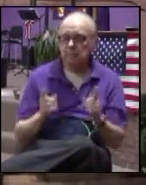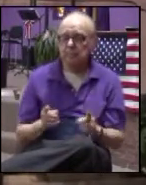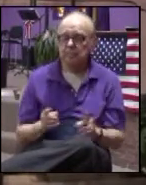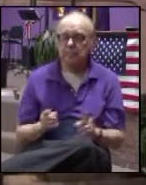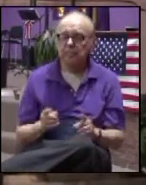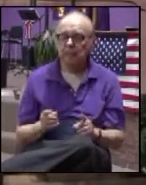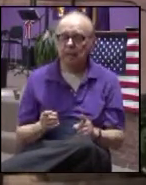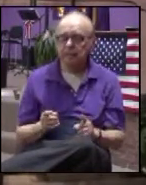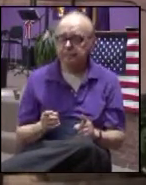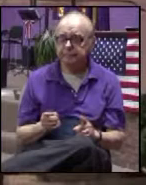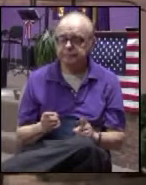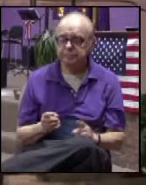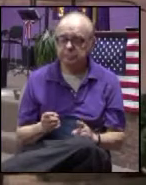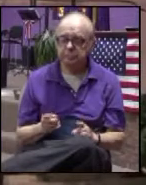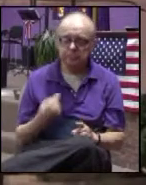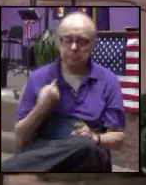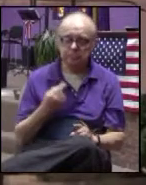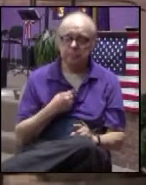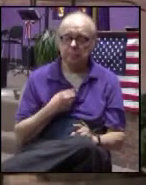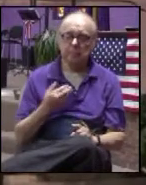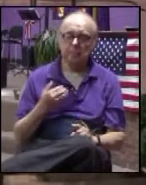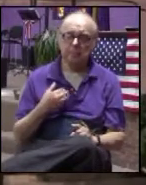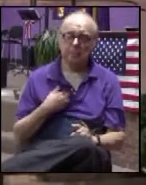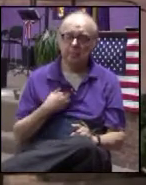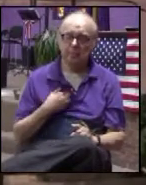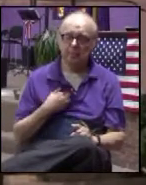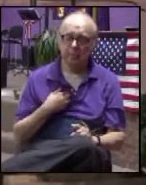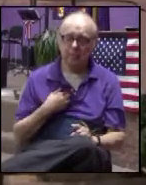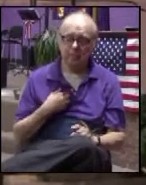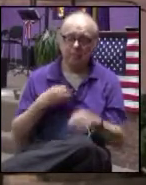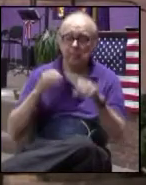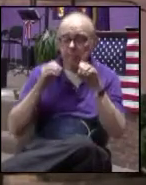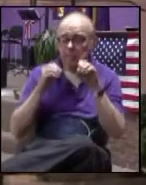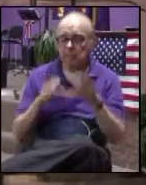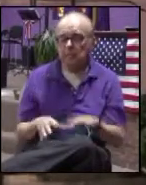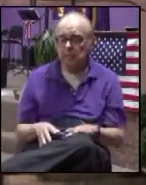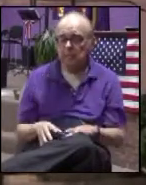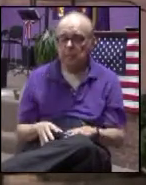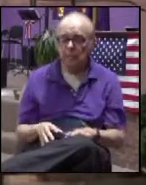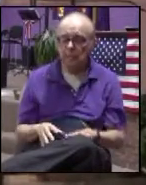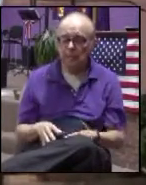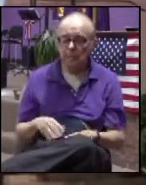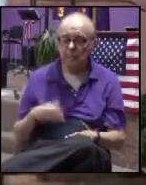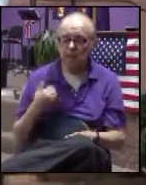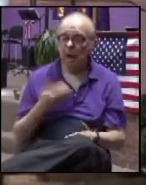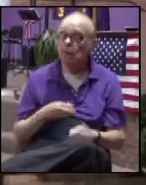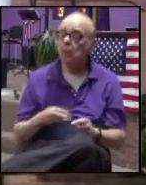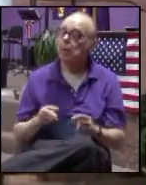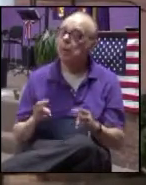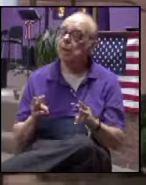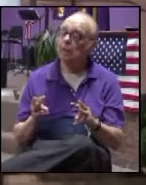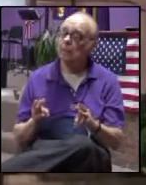is we have lost our way.